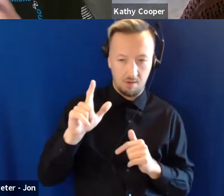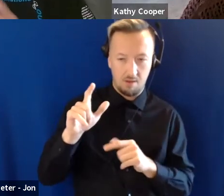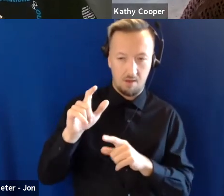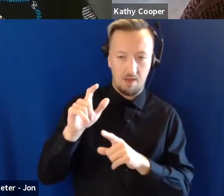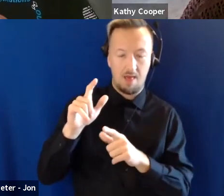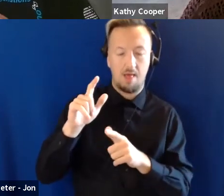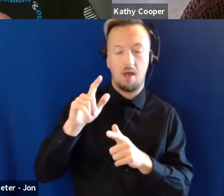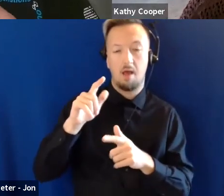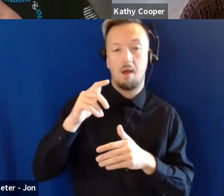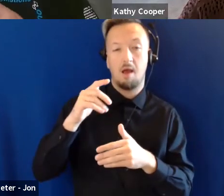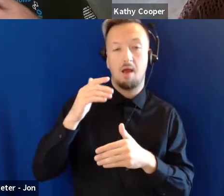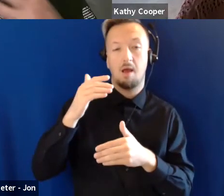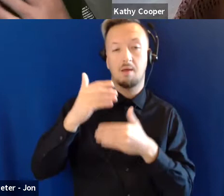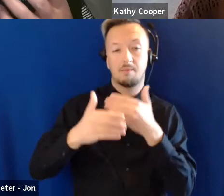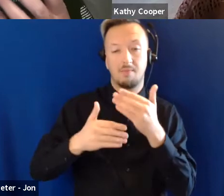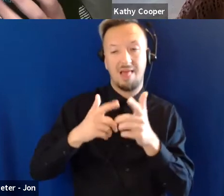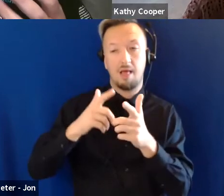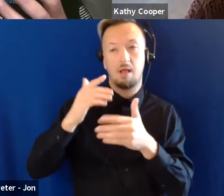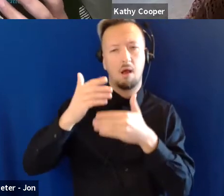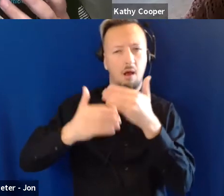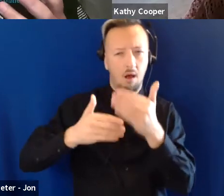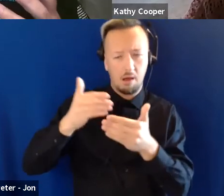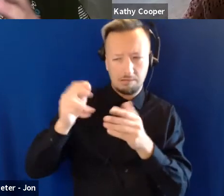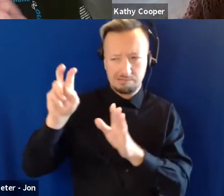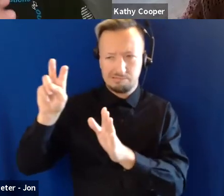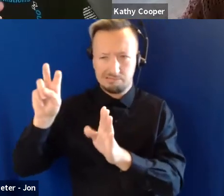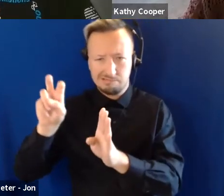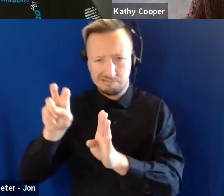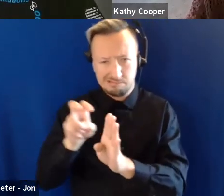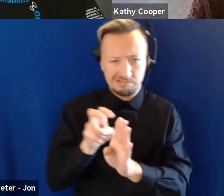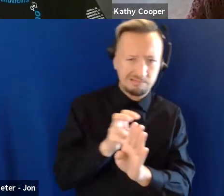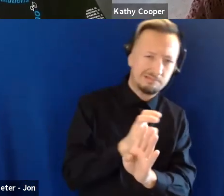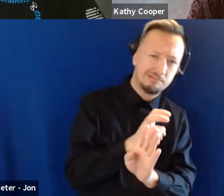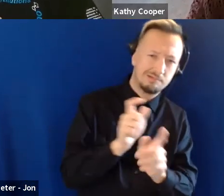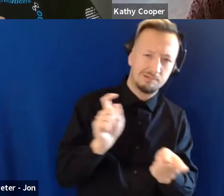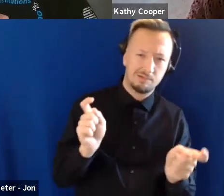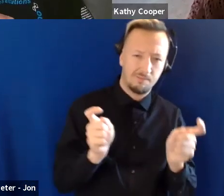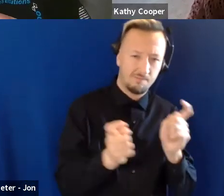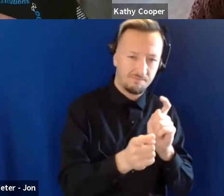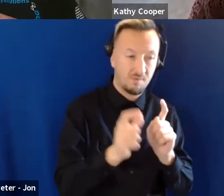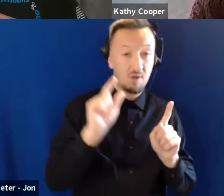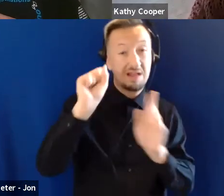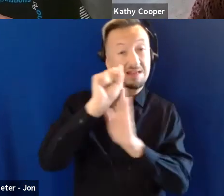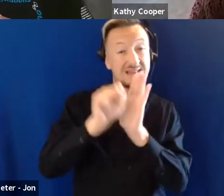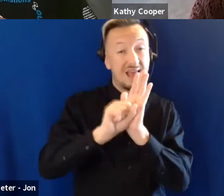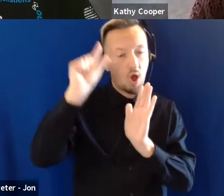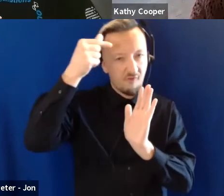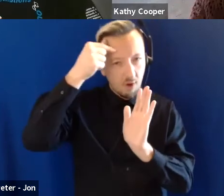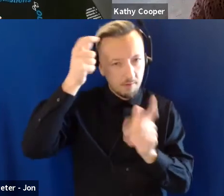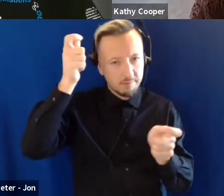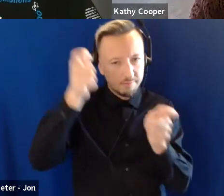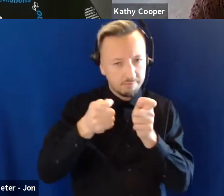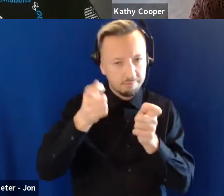And then we've had sort of transition issues with respect to our state government